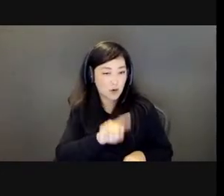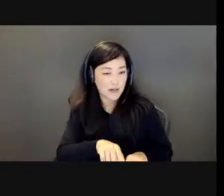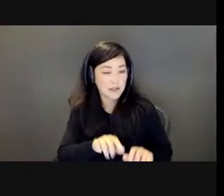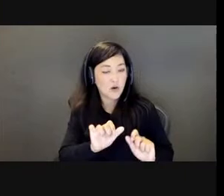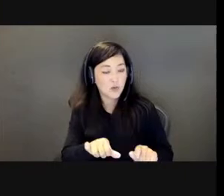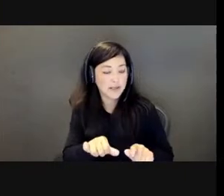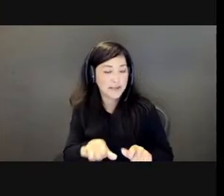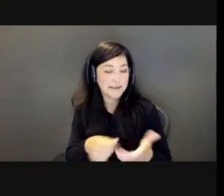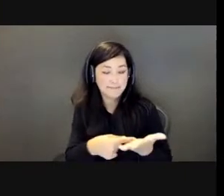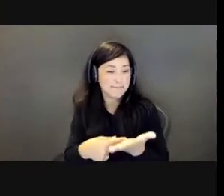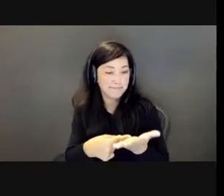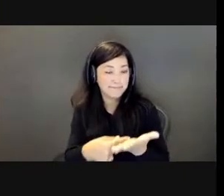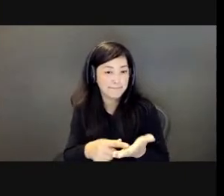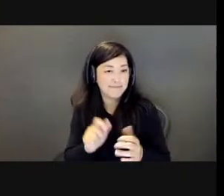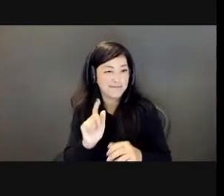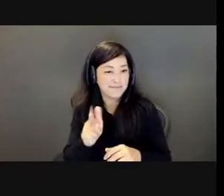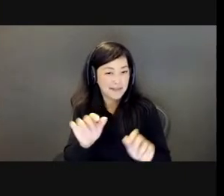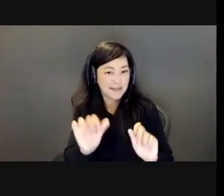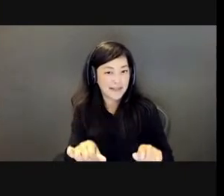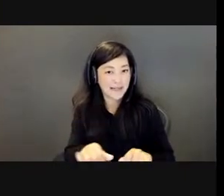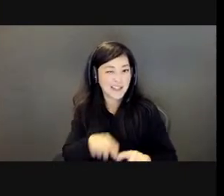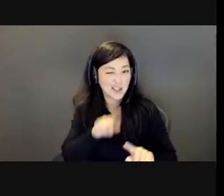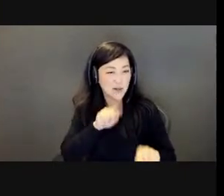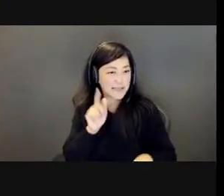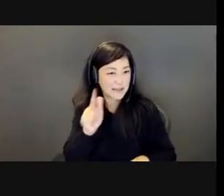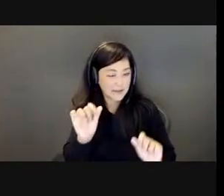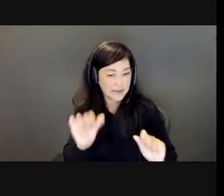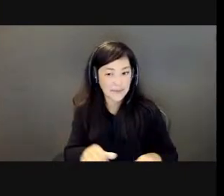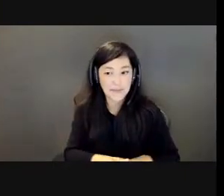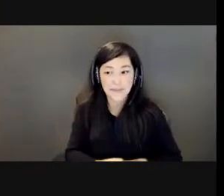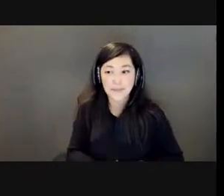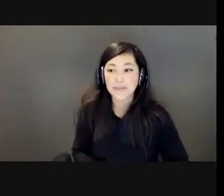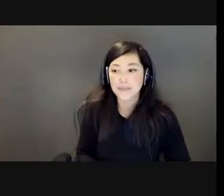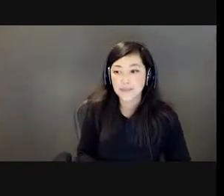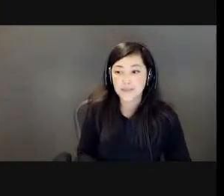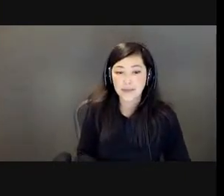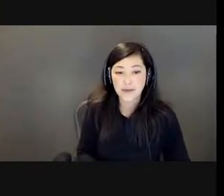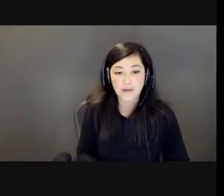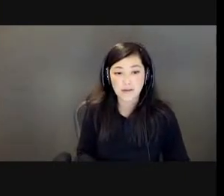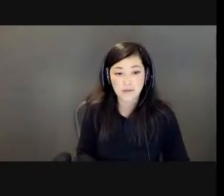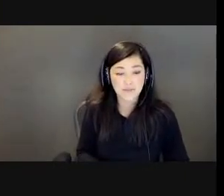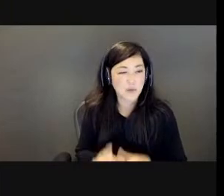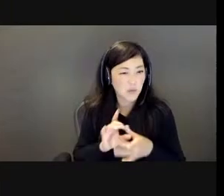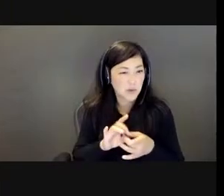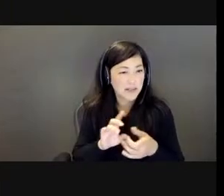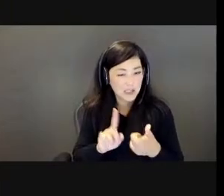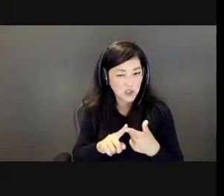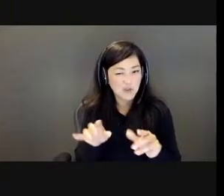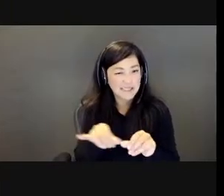together to get those questions answered for people, especially kind of around those standards and stuff. So